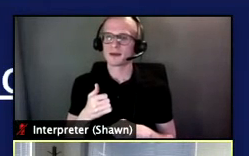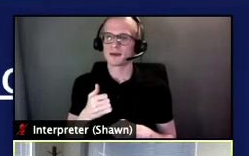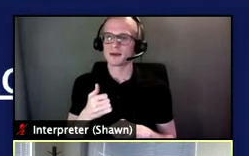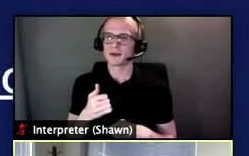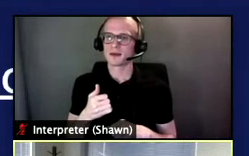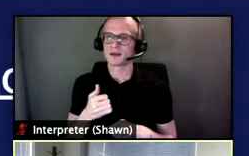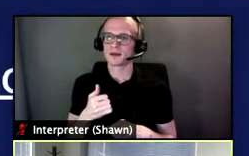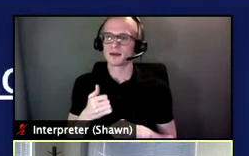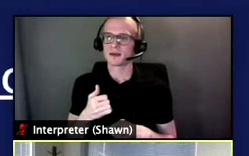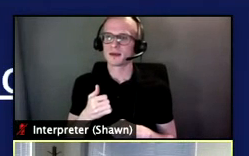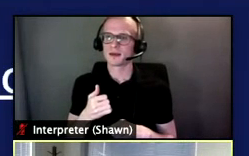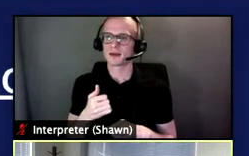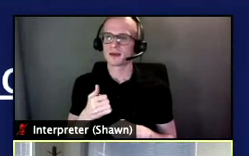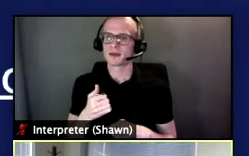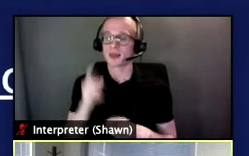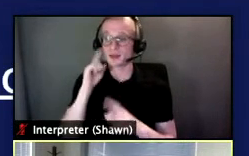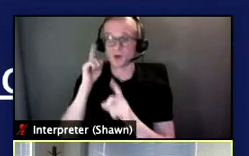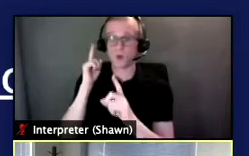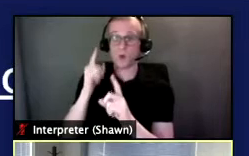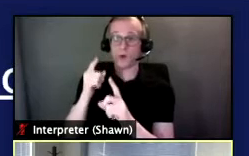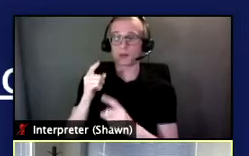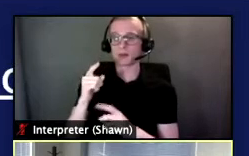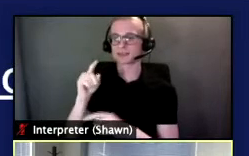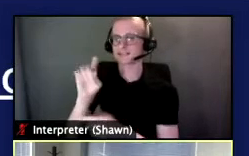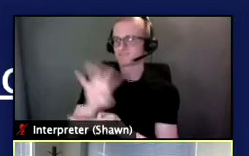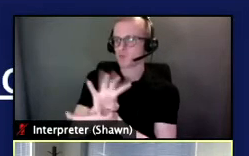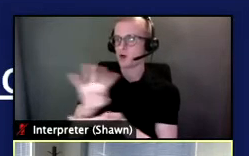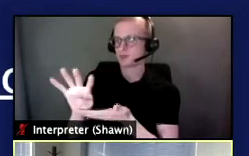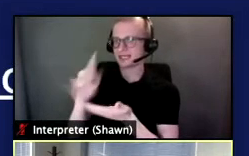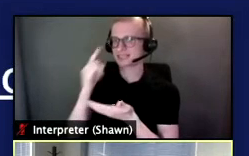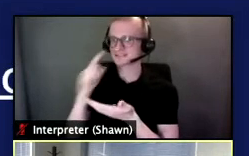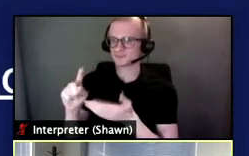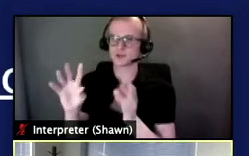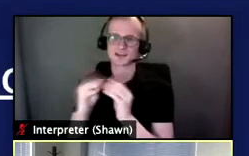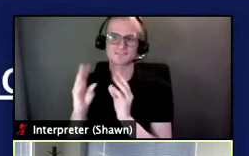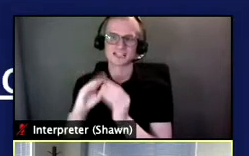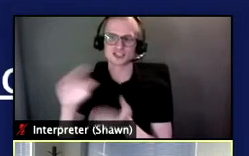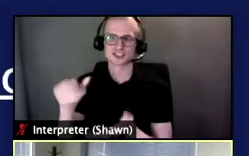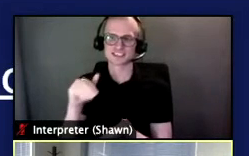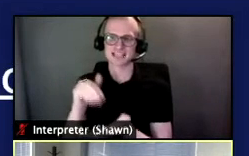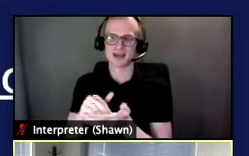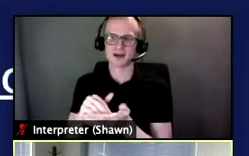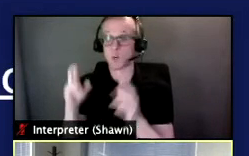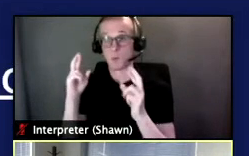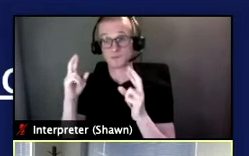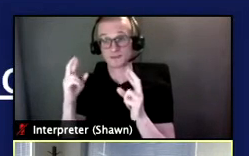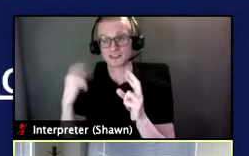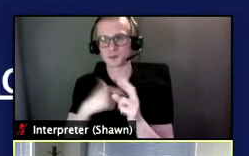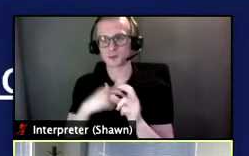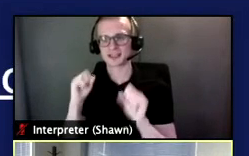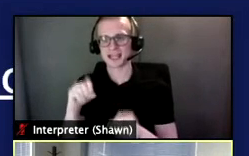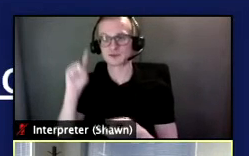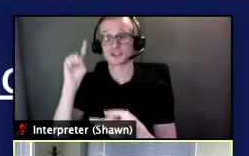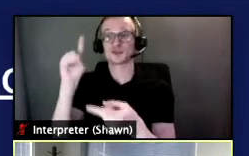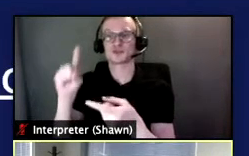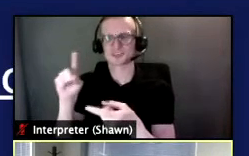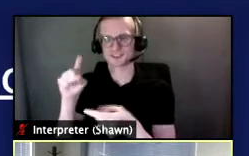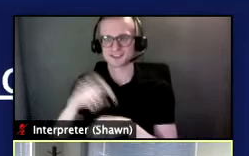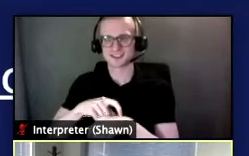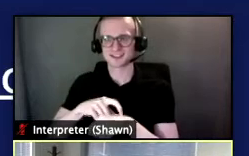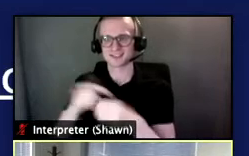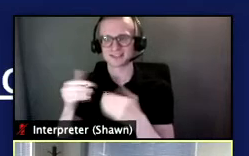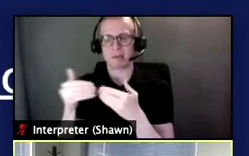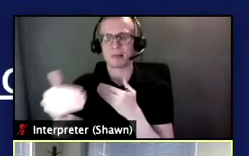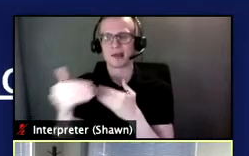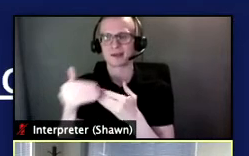Ideally, we'd like 4 weeks to get the convention center set up. We can probably cut that down to 2 weeks if we really get into a